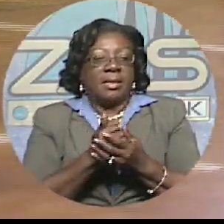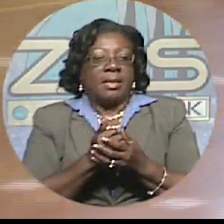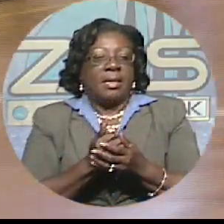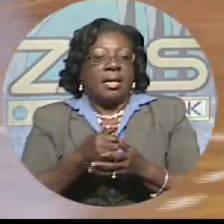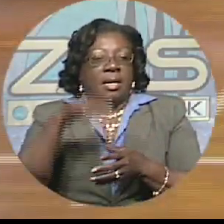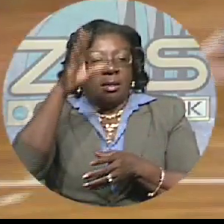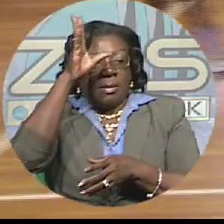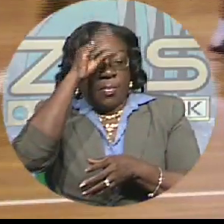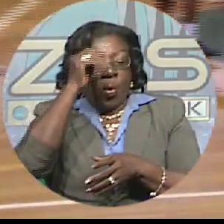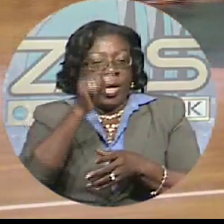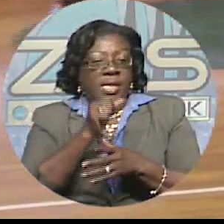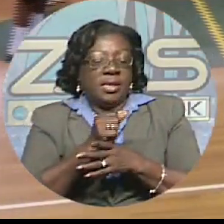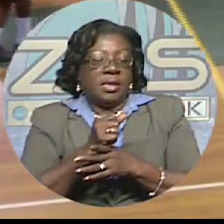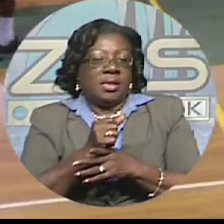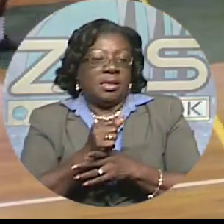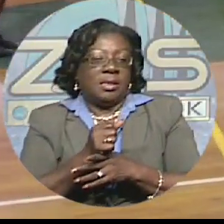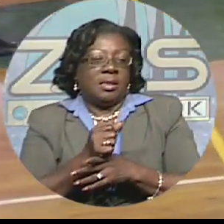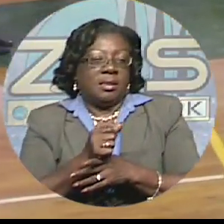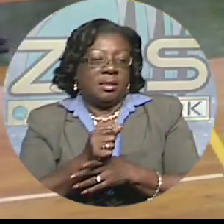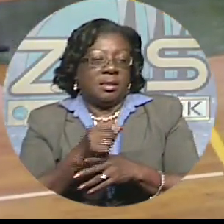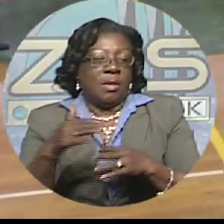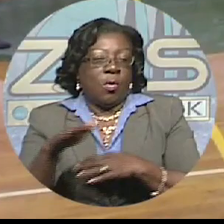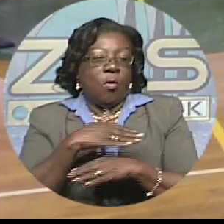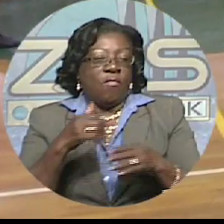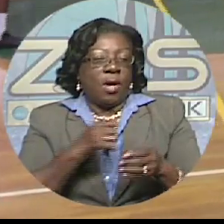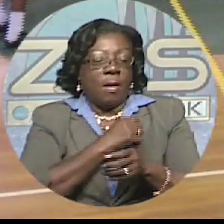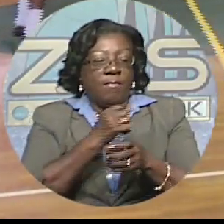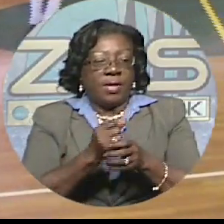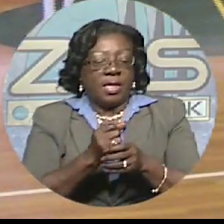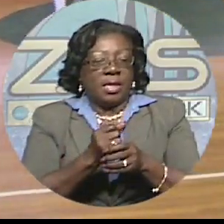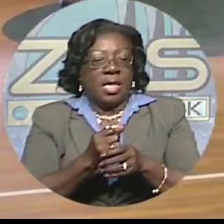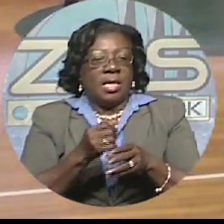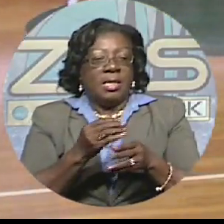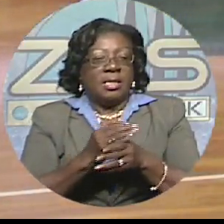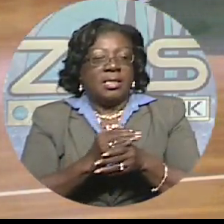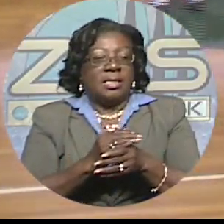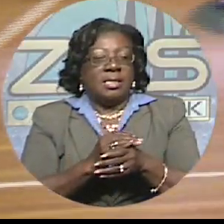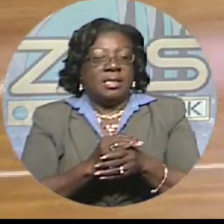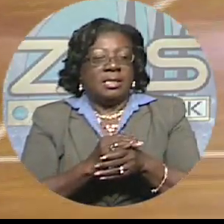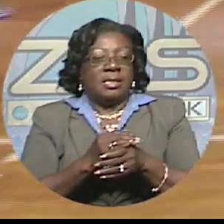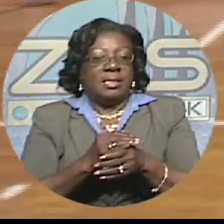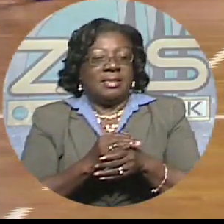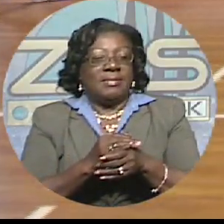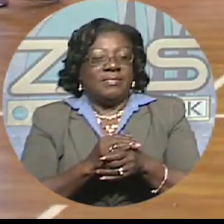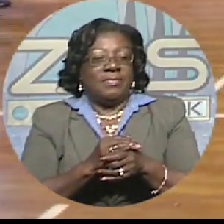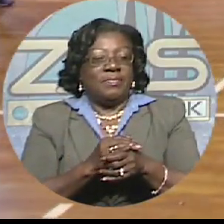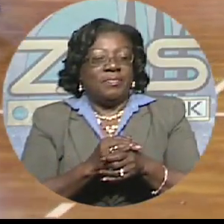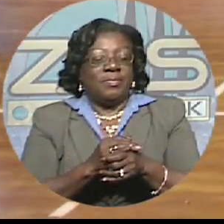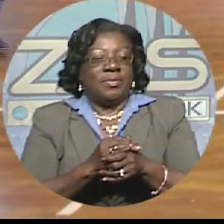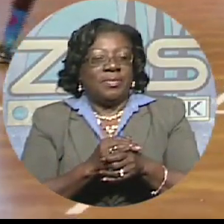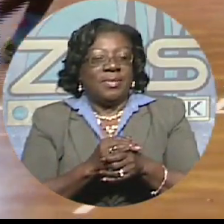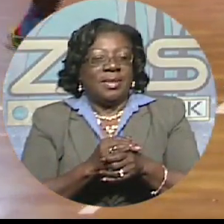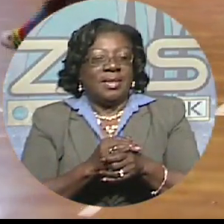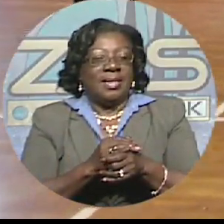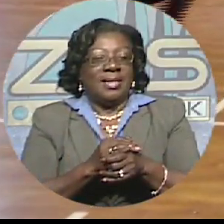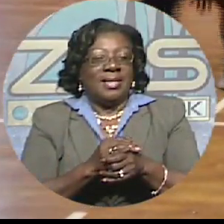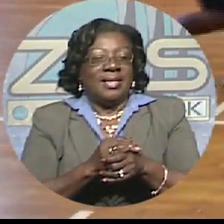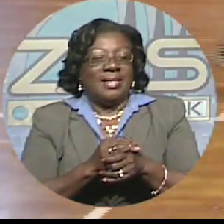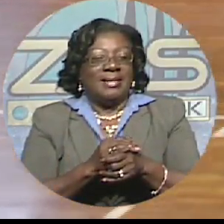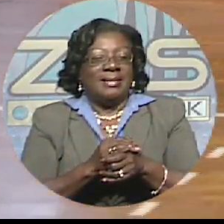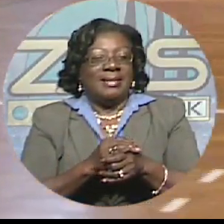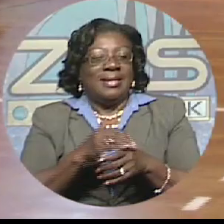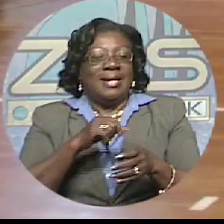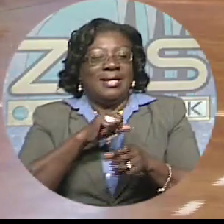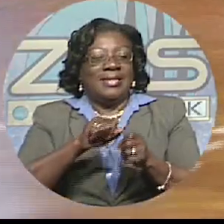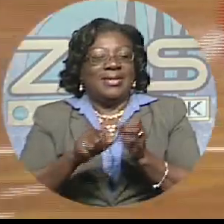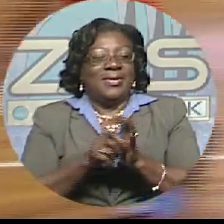boys suffer from that thing called overconfidence. They've been winning so long. They haven't lost a match or a set. And